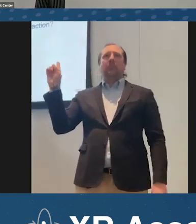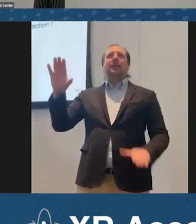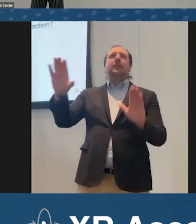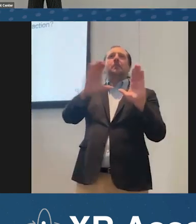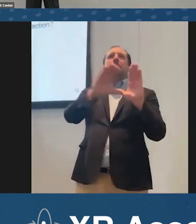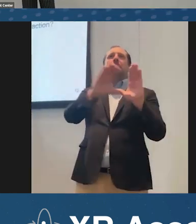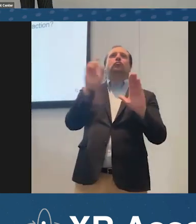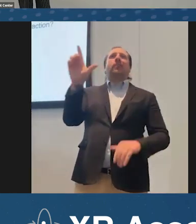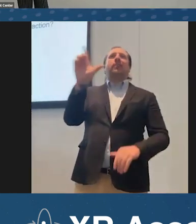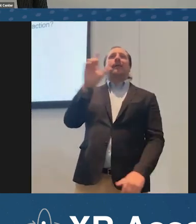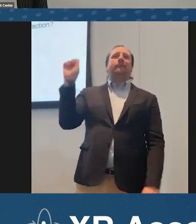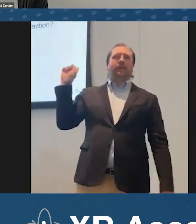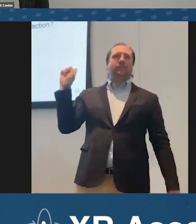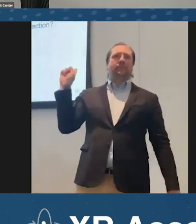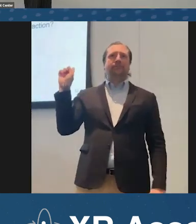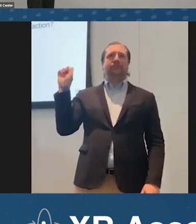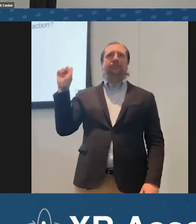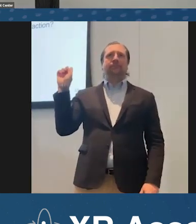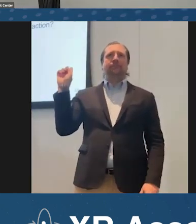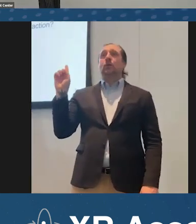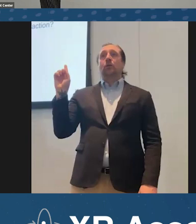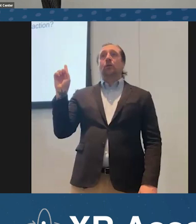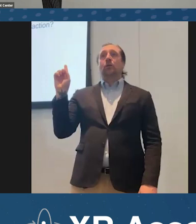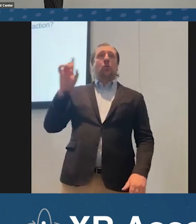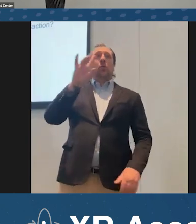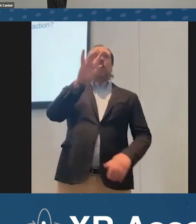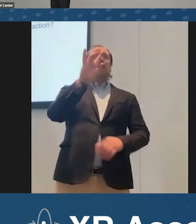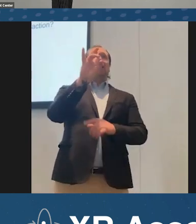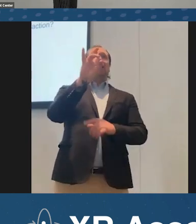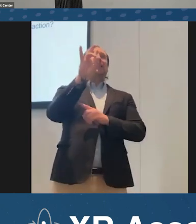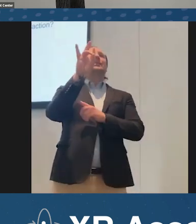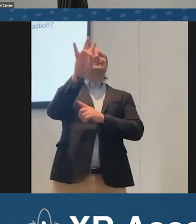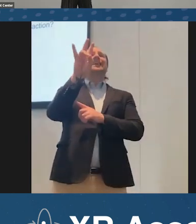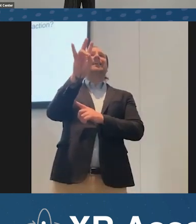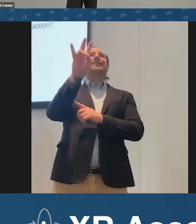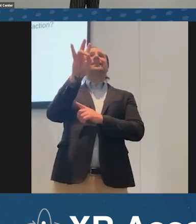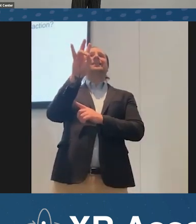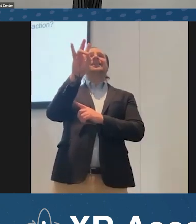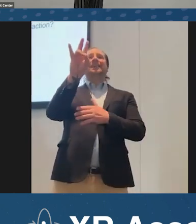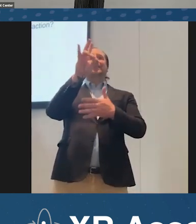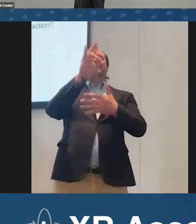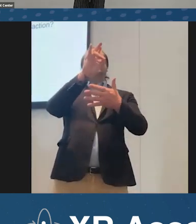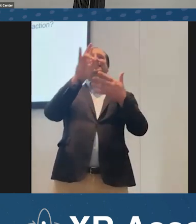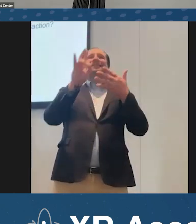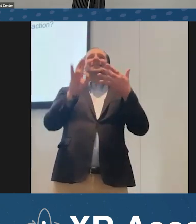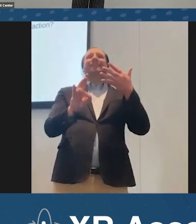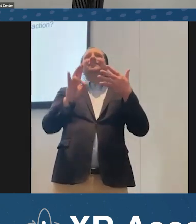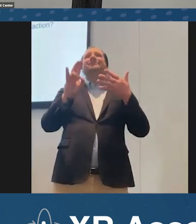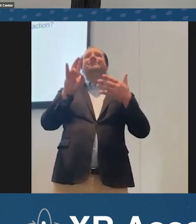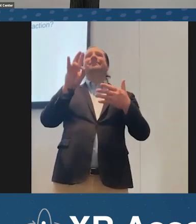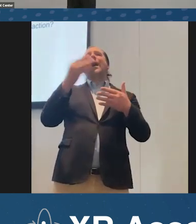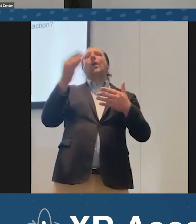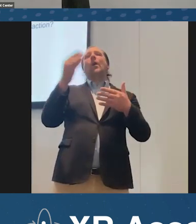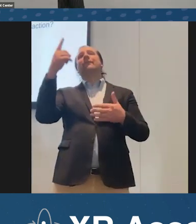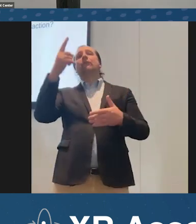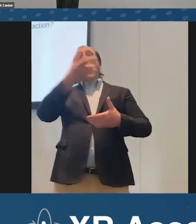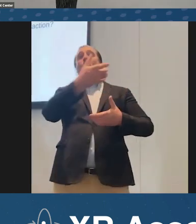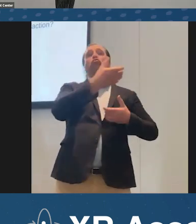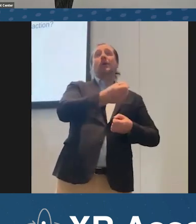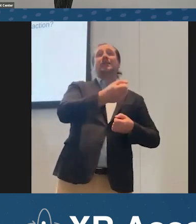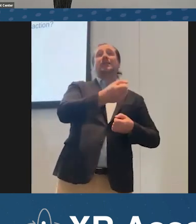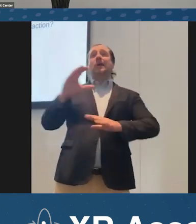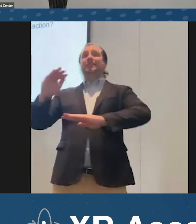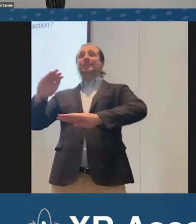left side of the slide here. Now, out of a 7-point Likert scale for both trust and satisfaction, our participants rated